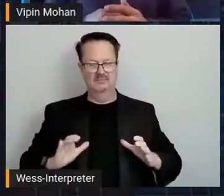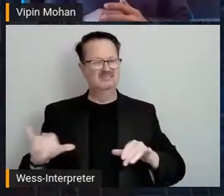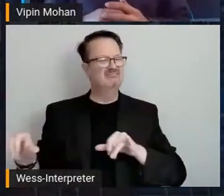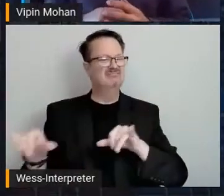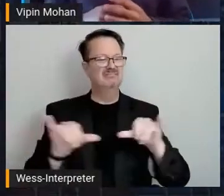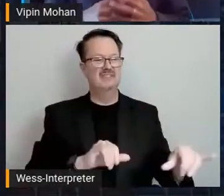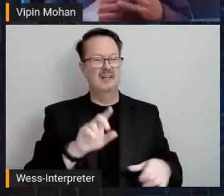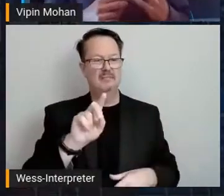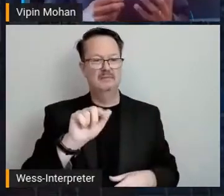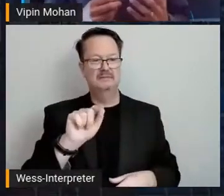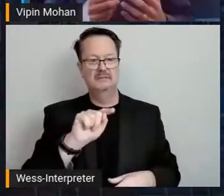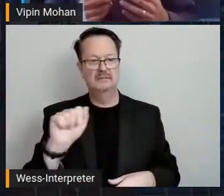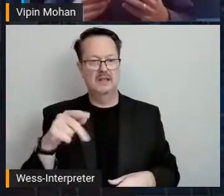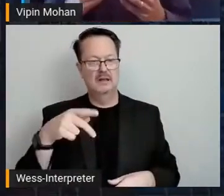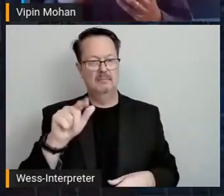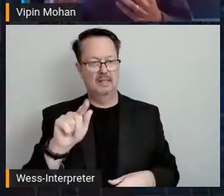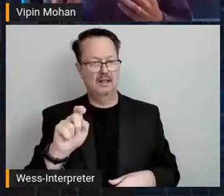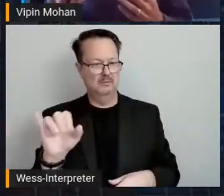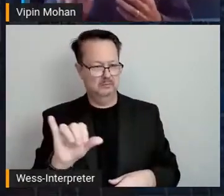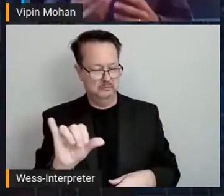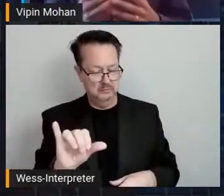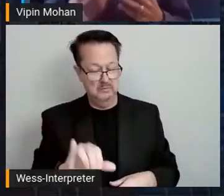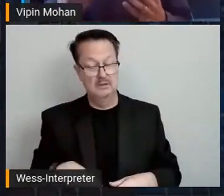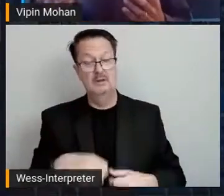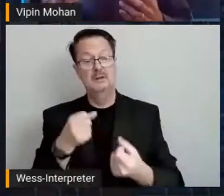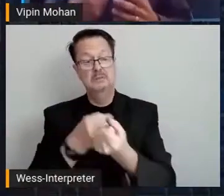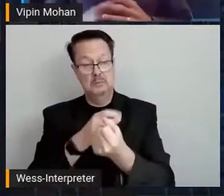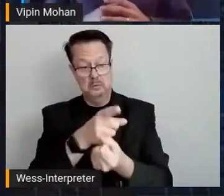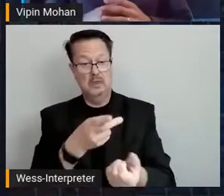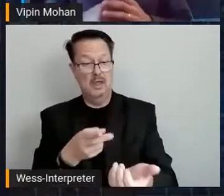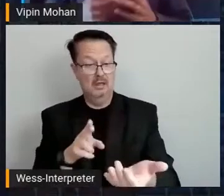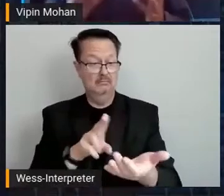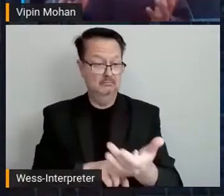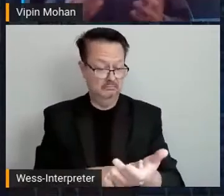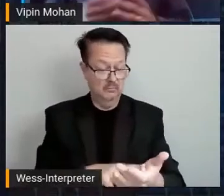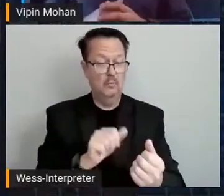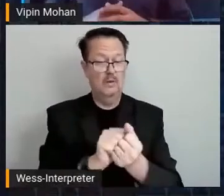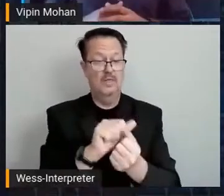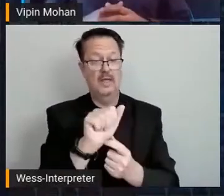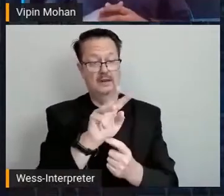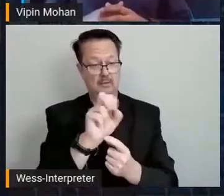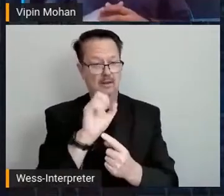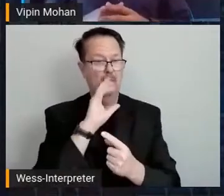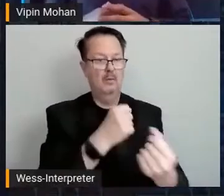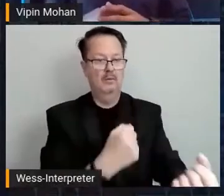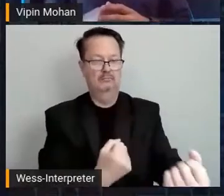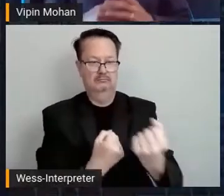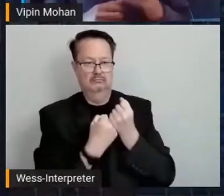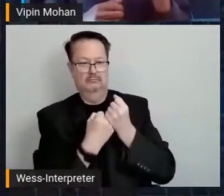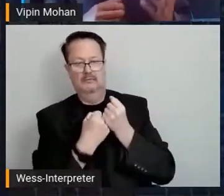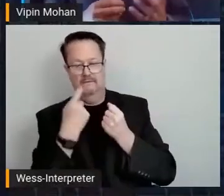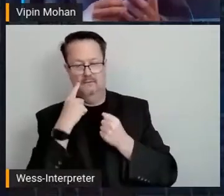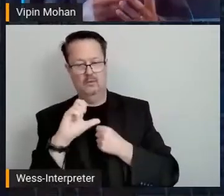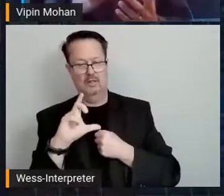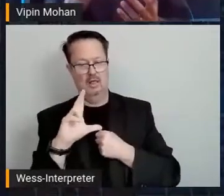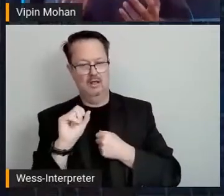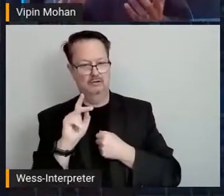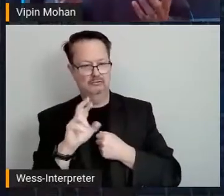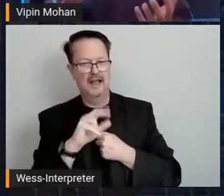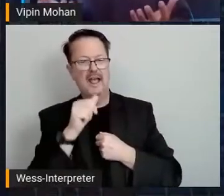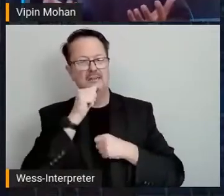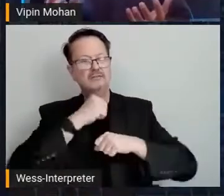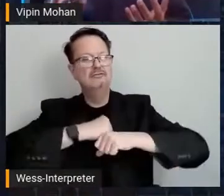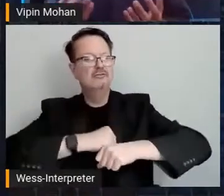well. Support, you can sign up with AWS. We'll talk about that, and you can get support for your clusters. And security is a